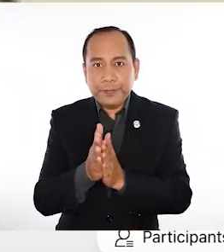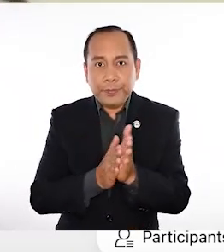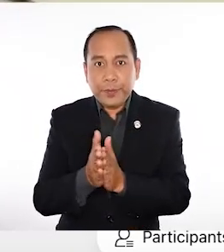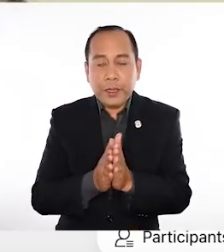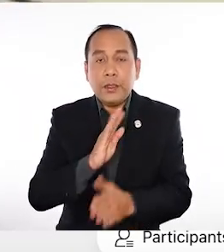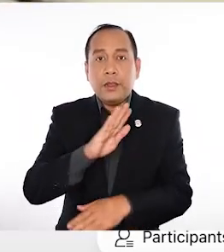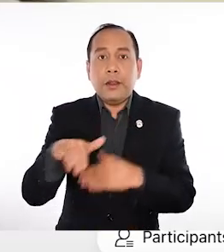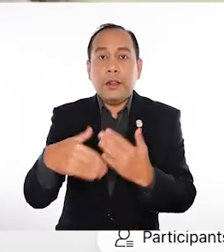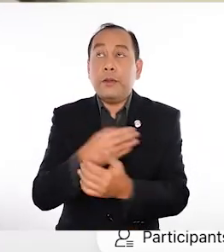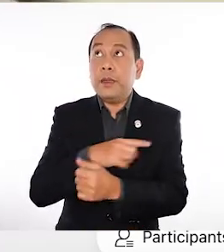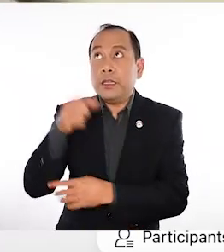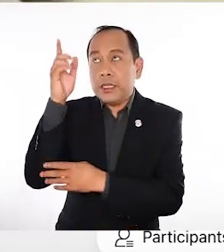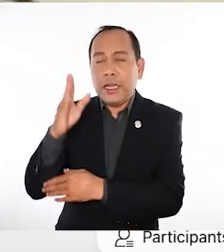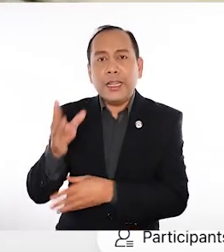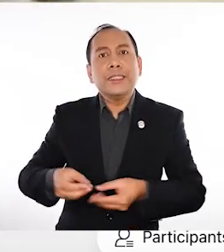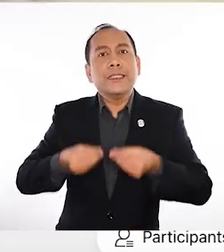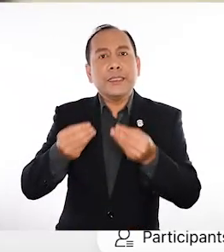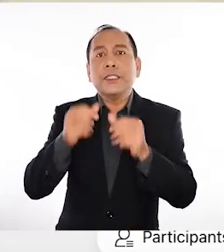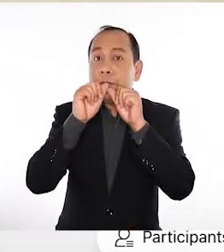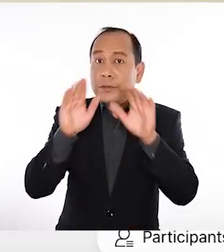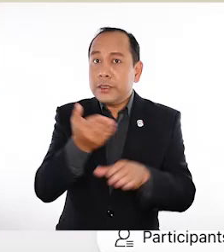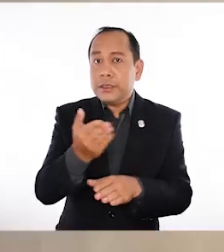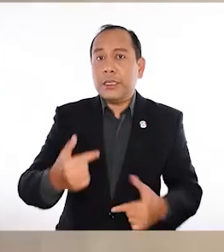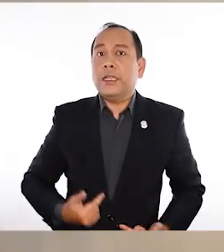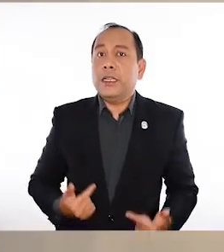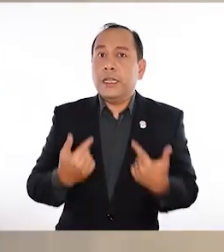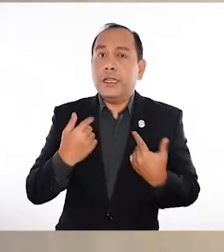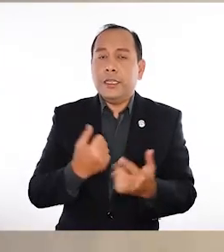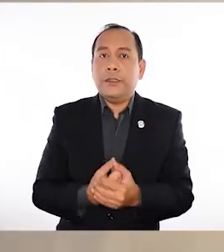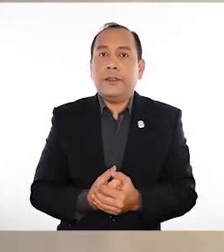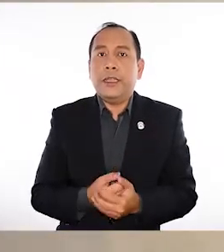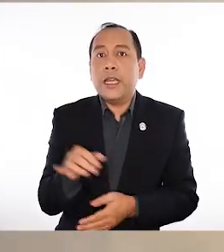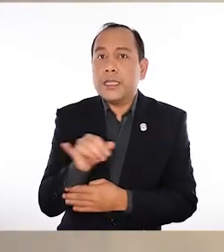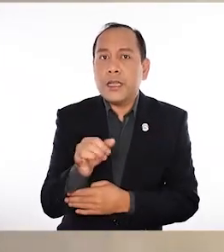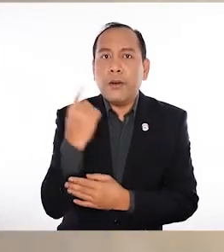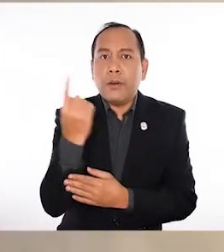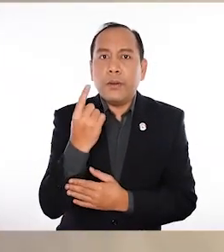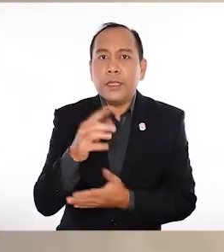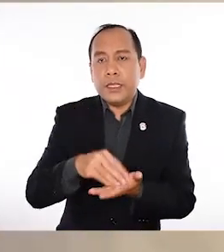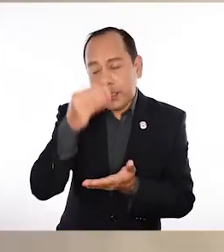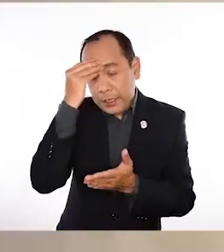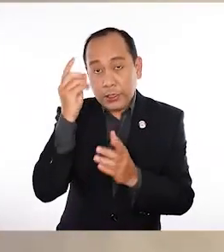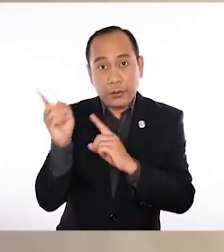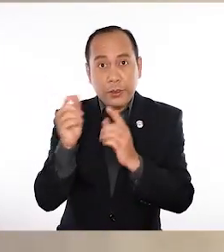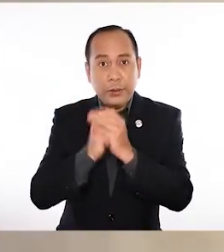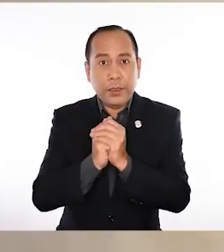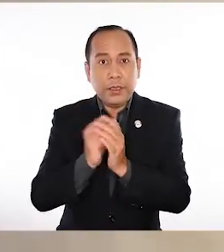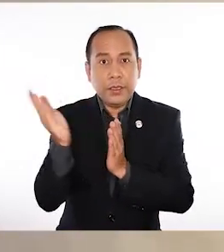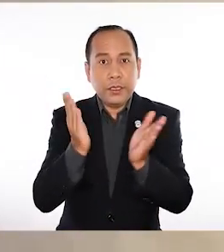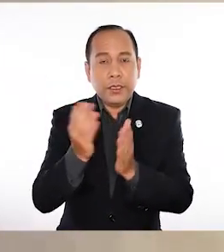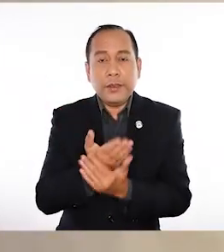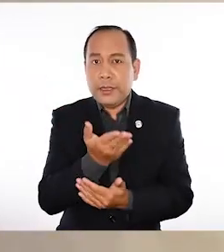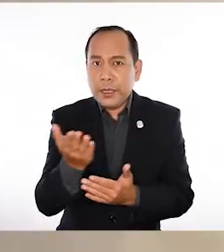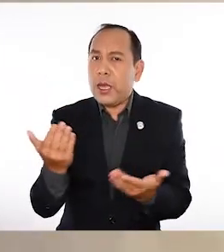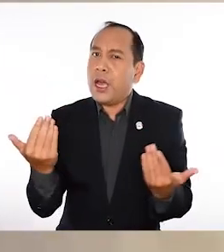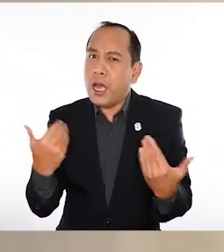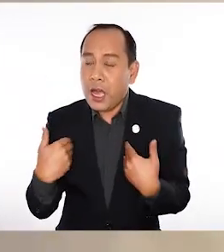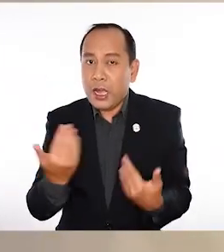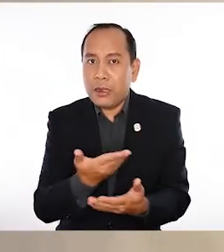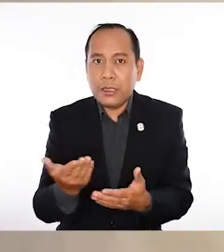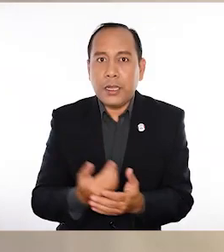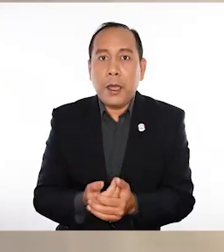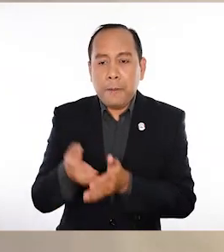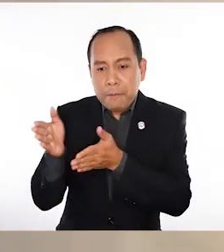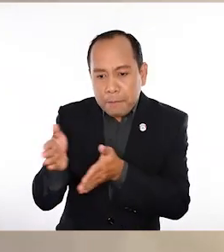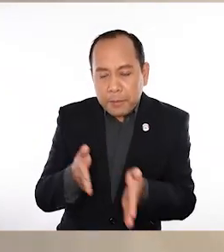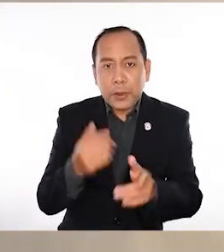and our Almighty God will provide these blessings in our lives. Just like what we always learn in the worship services, as much as we have these